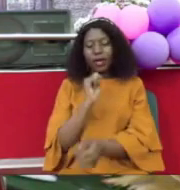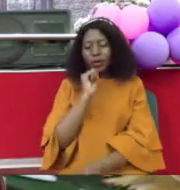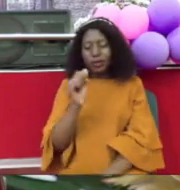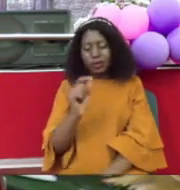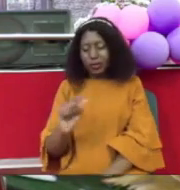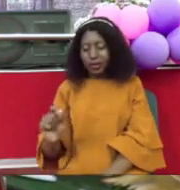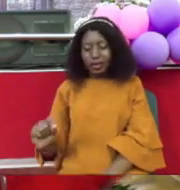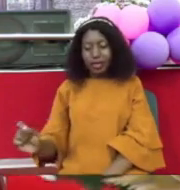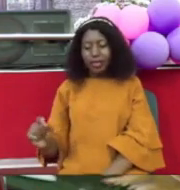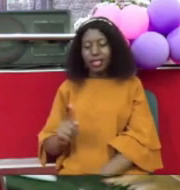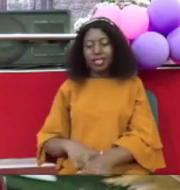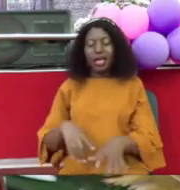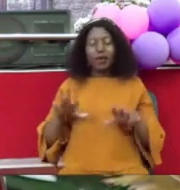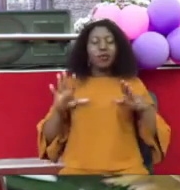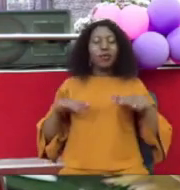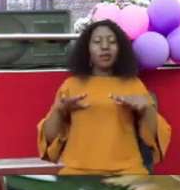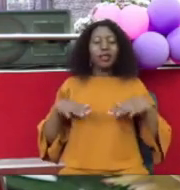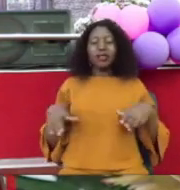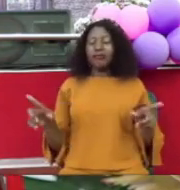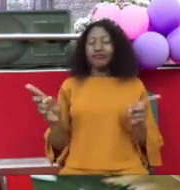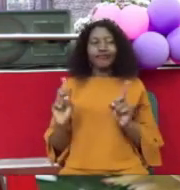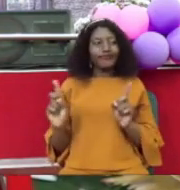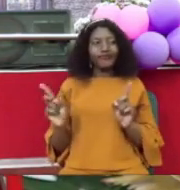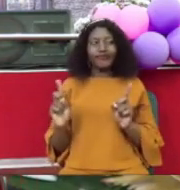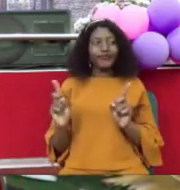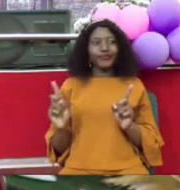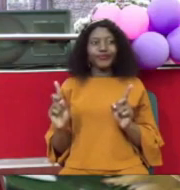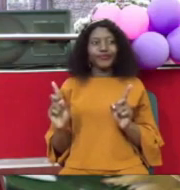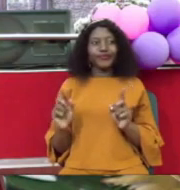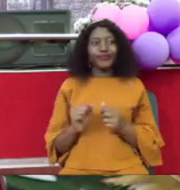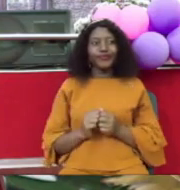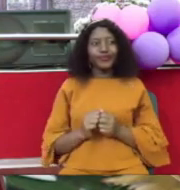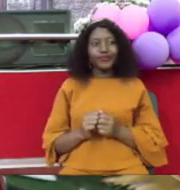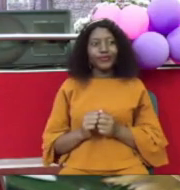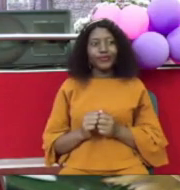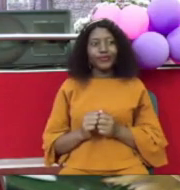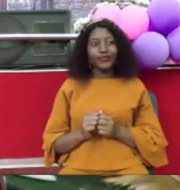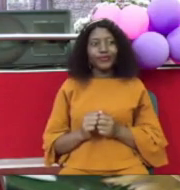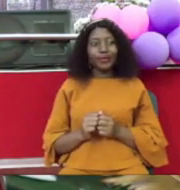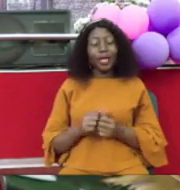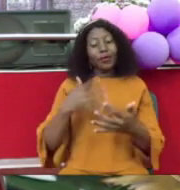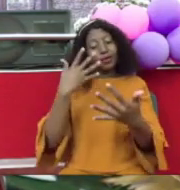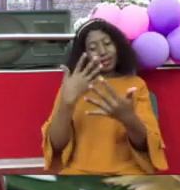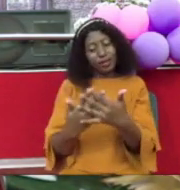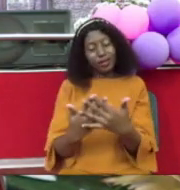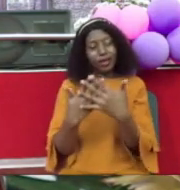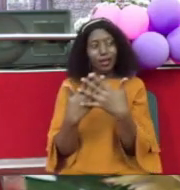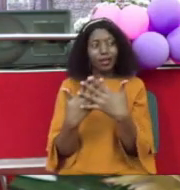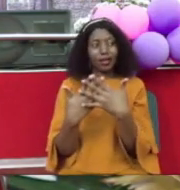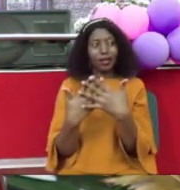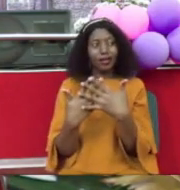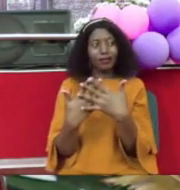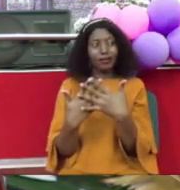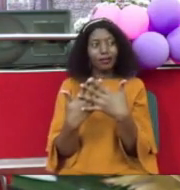was on his holiday. Aha, Paulo hakuwa anaandika kama ako kwa kujivinjari. He was in jail. Alikuwa amefungwa. He